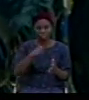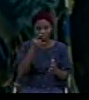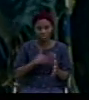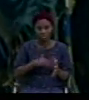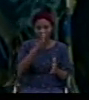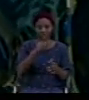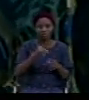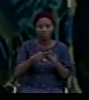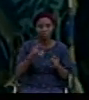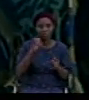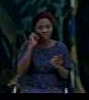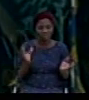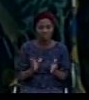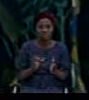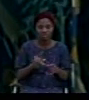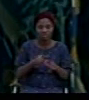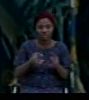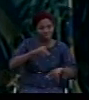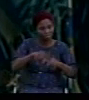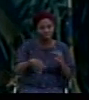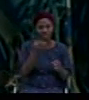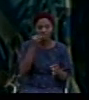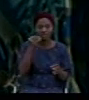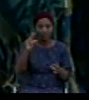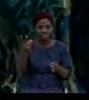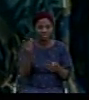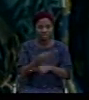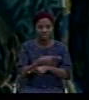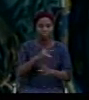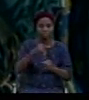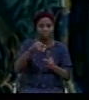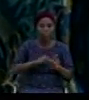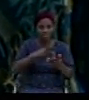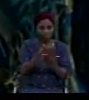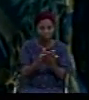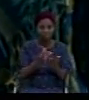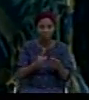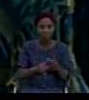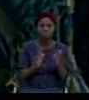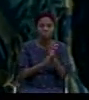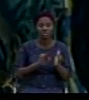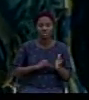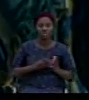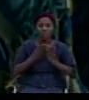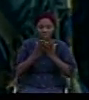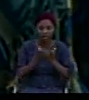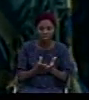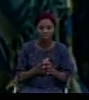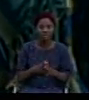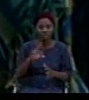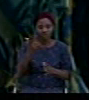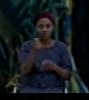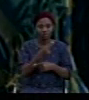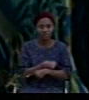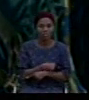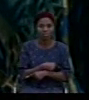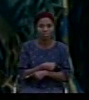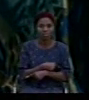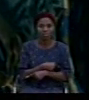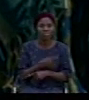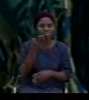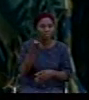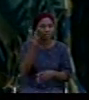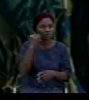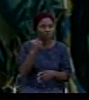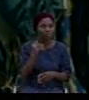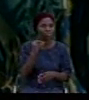eat. So the second day when I went to school, I vomited. The third day, there was a program,